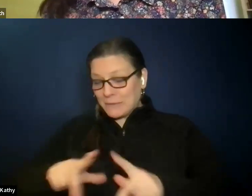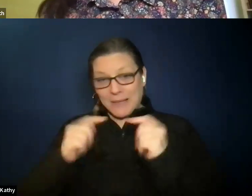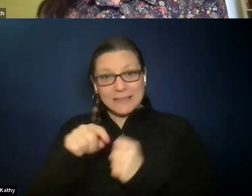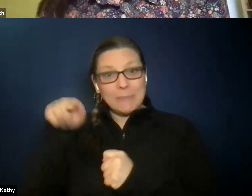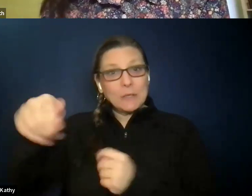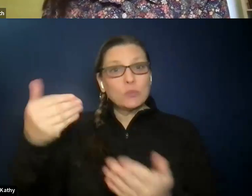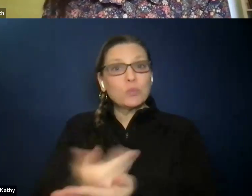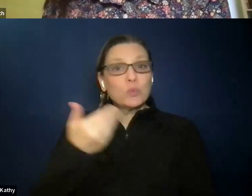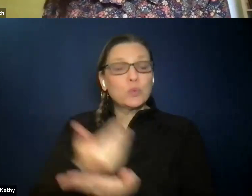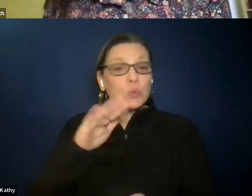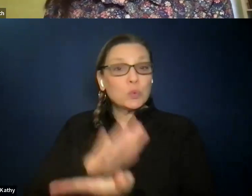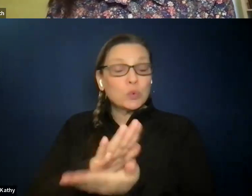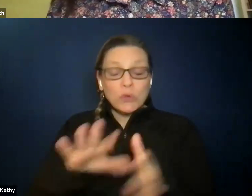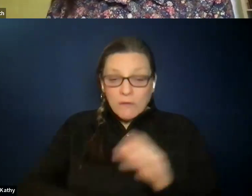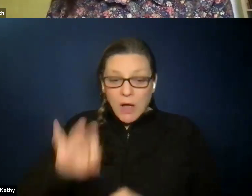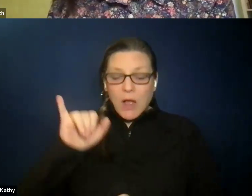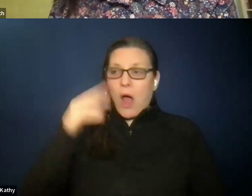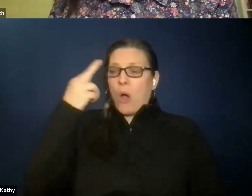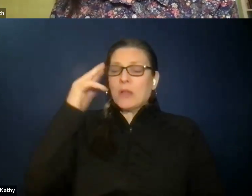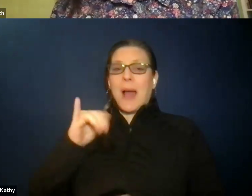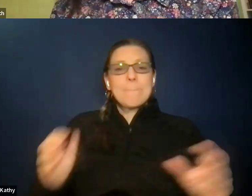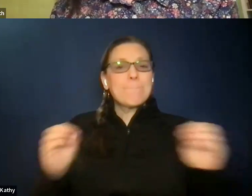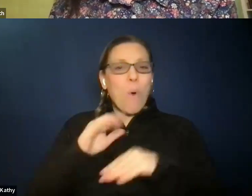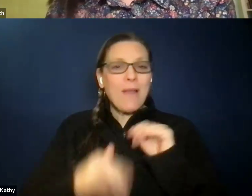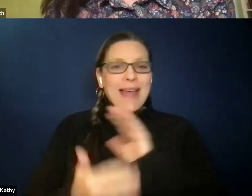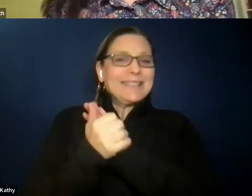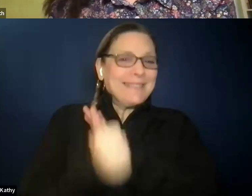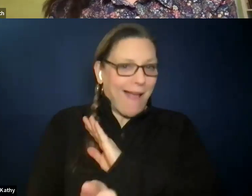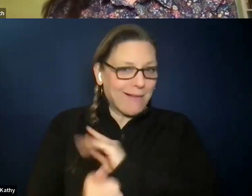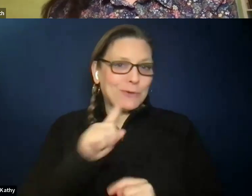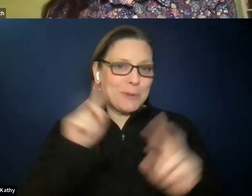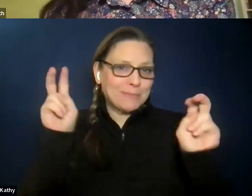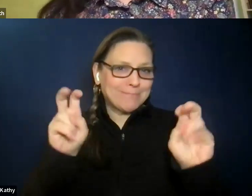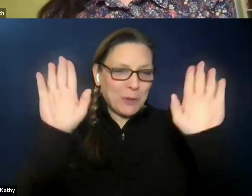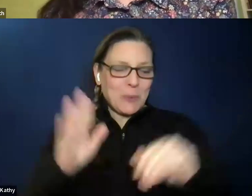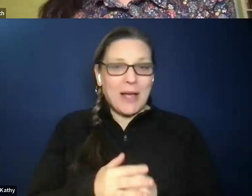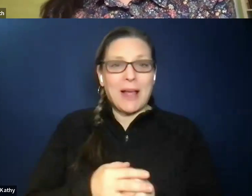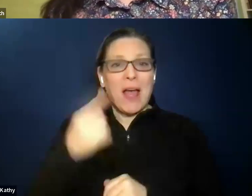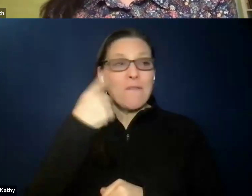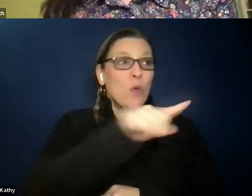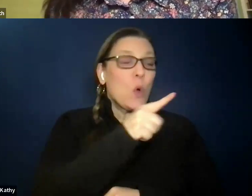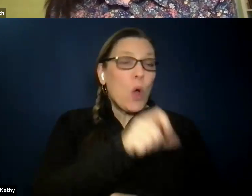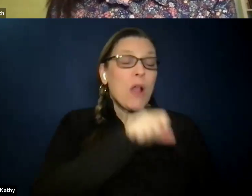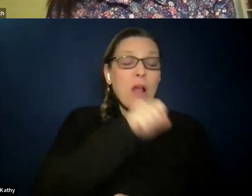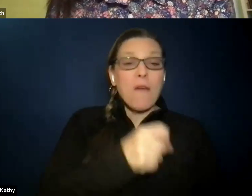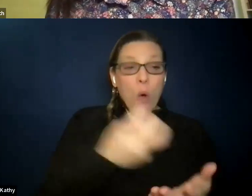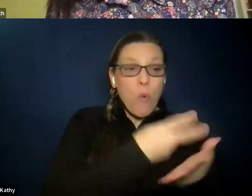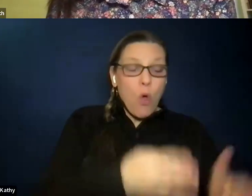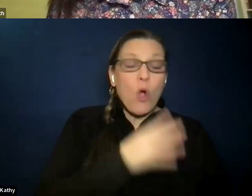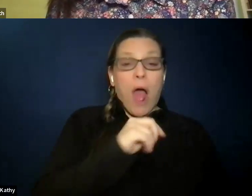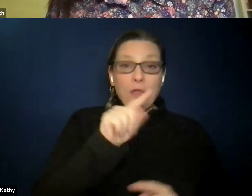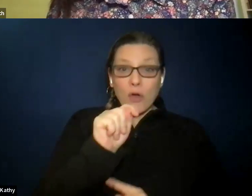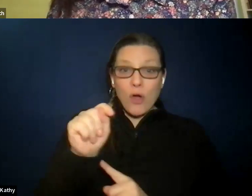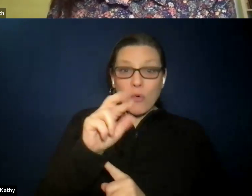new school and discovers that it takes more than talent to be great. For fans of The Crossover and Roller Girl, this graphic